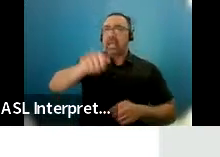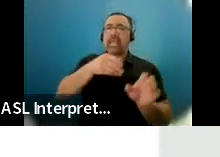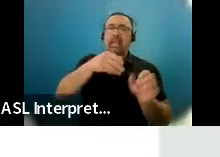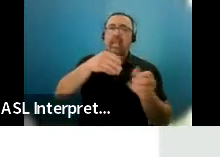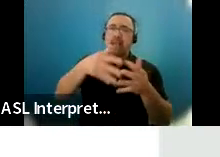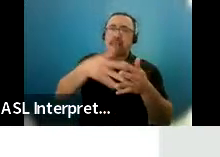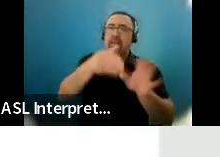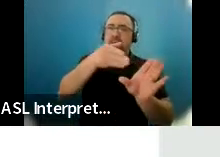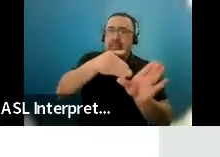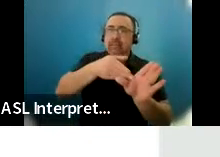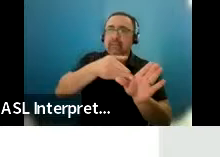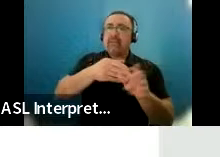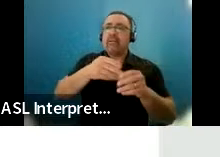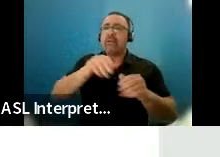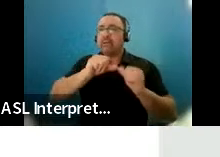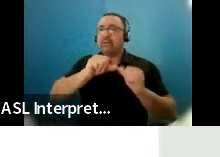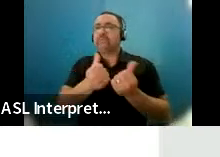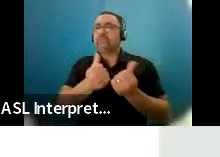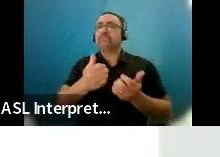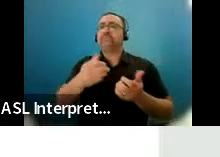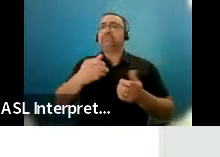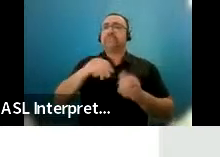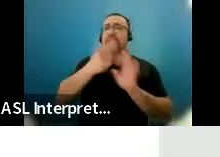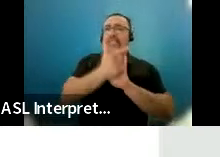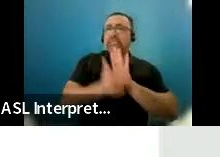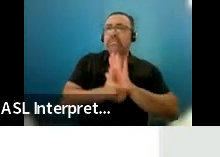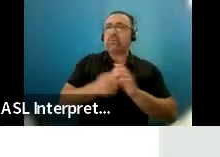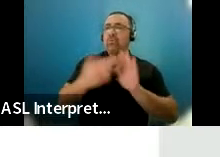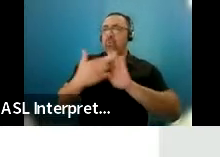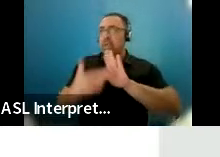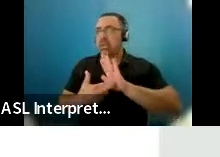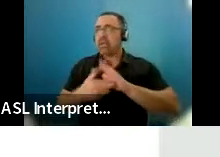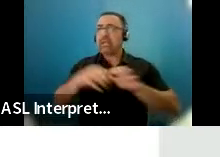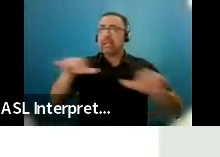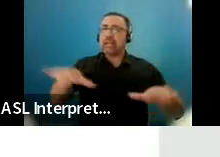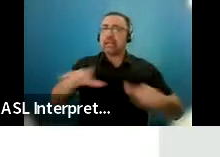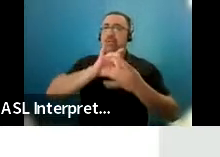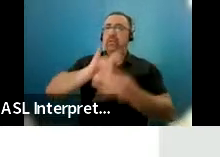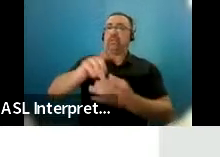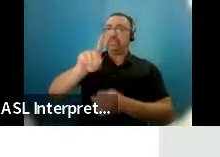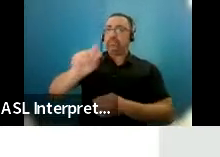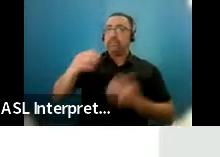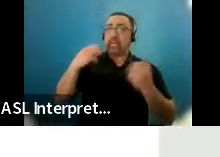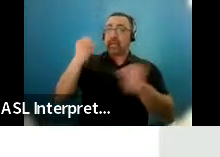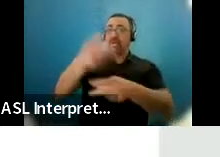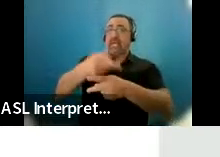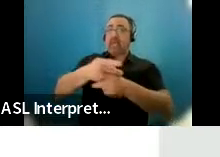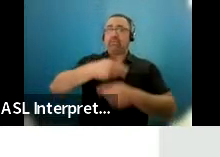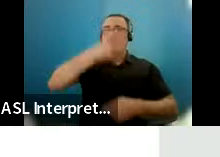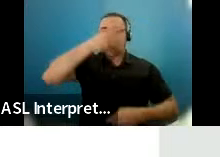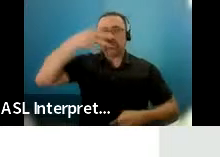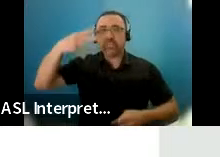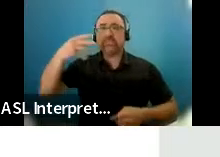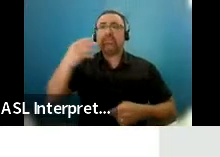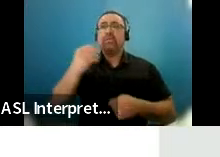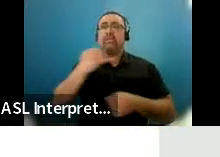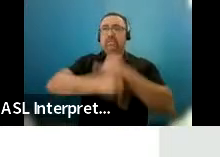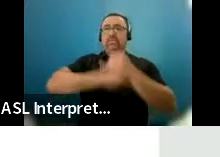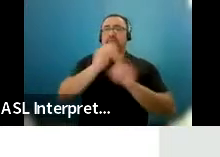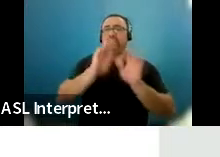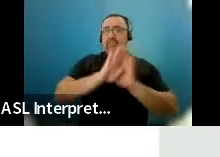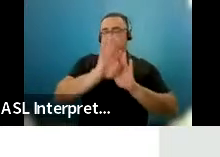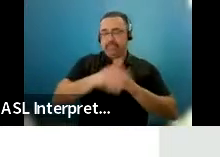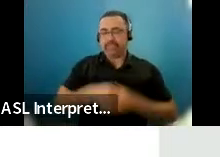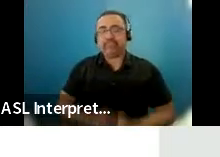Association's legislative and regulatory activities related to disability, healthcare, immigration, and